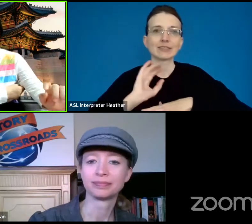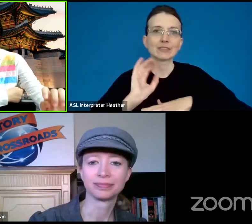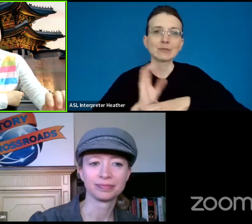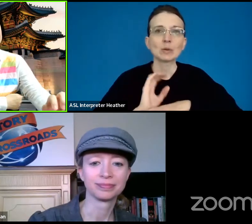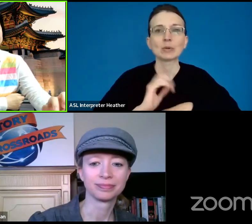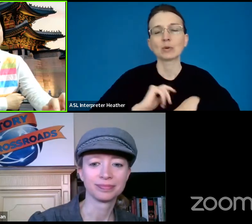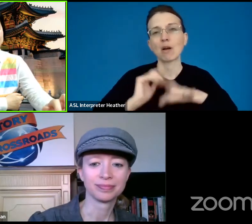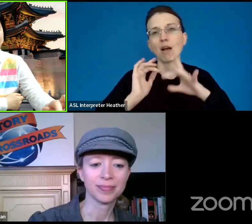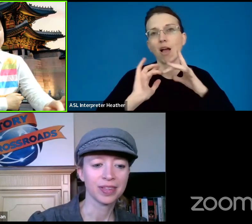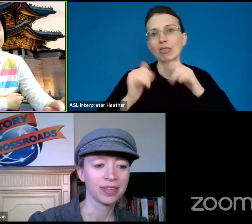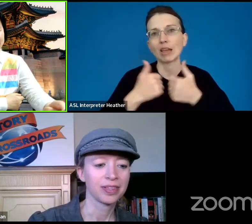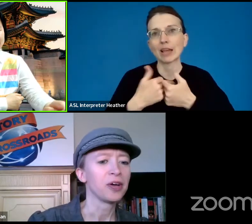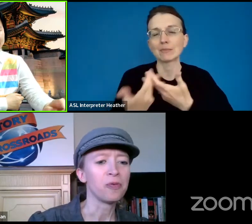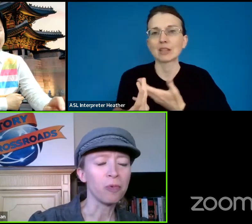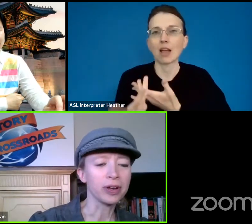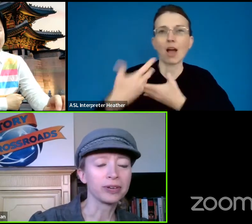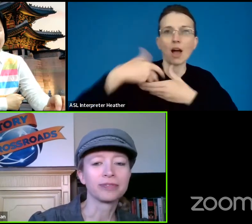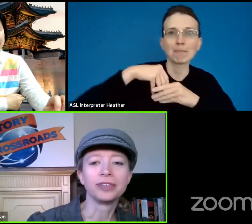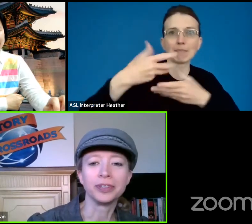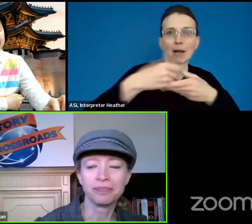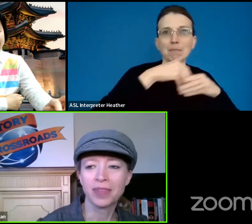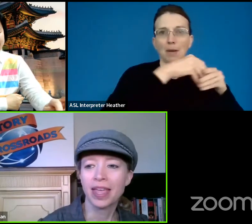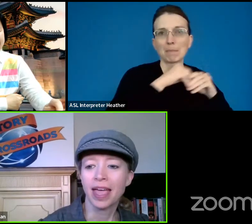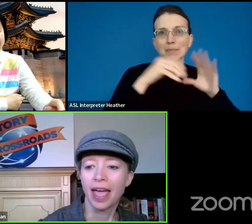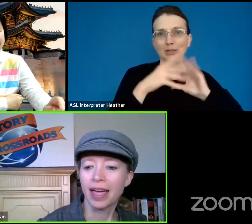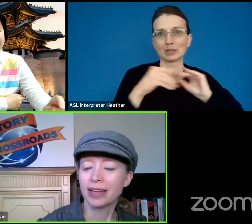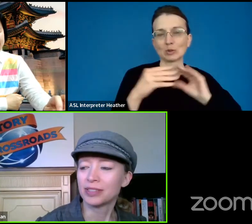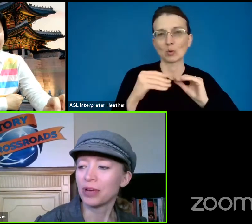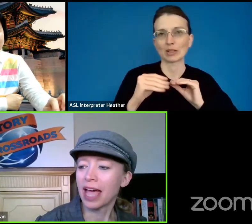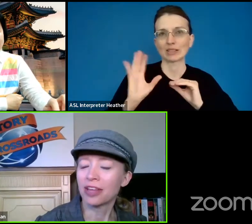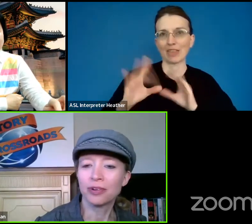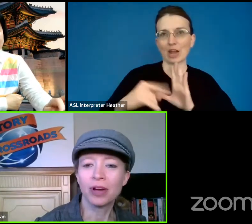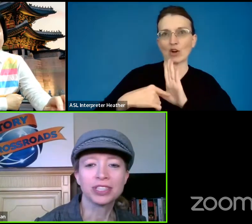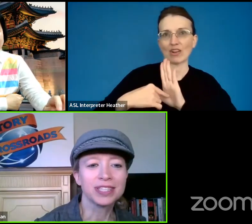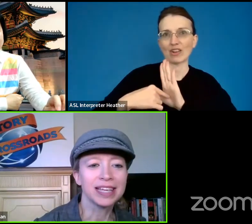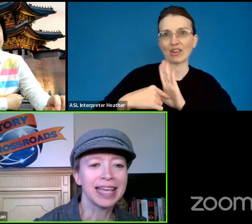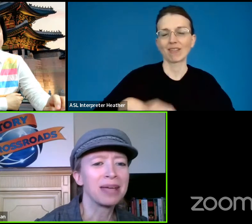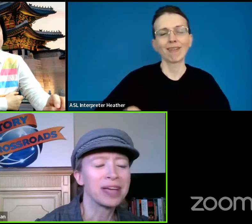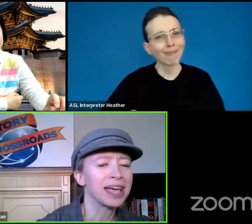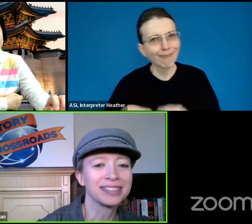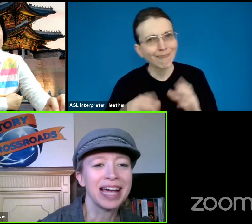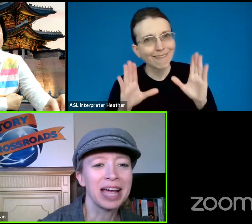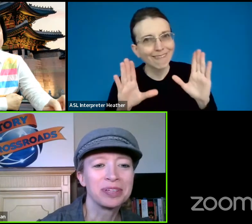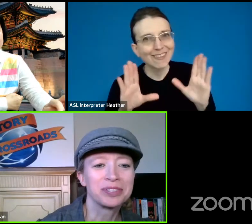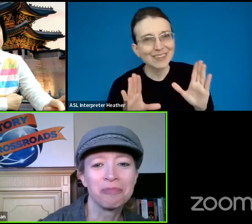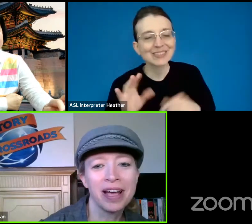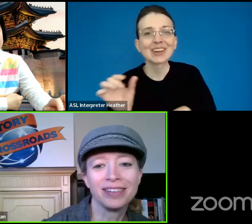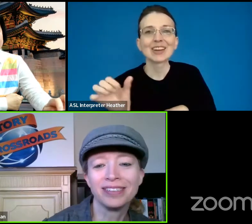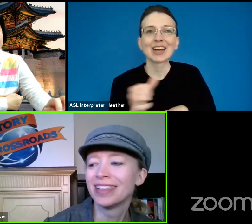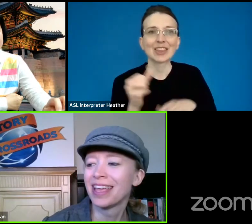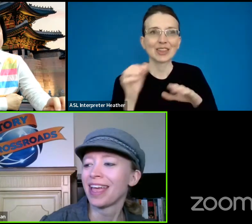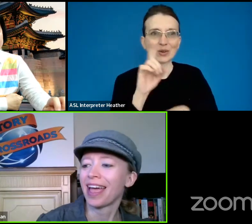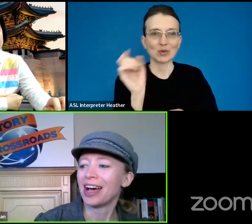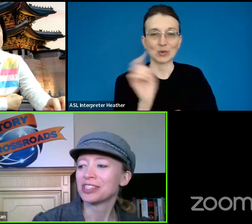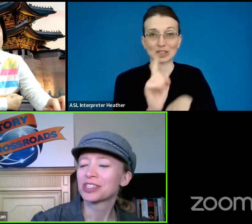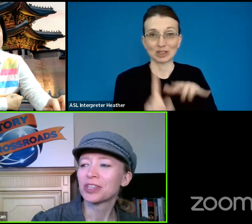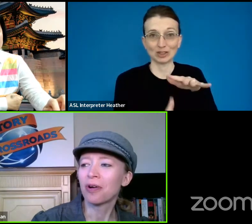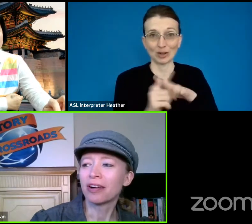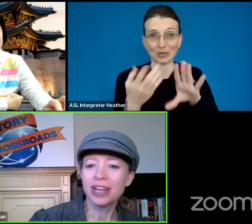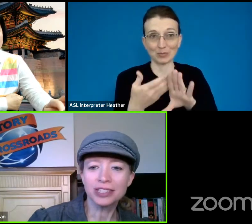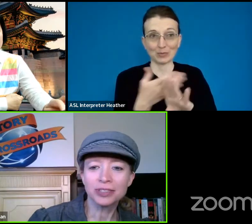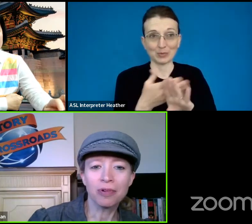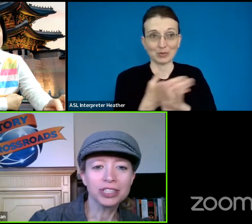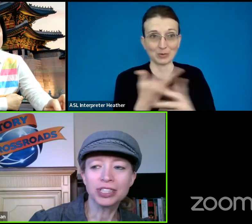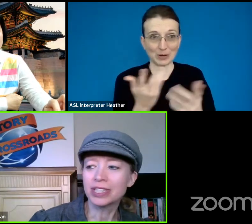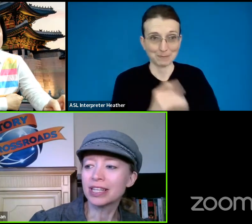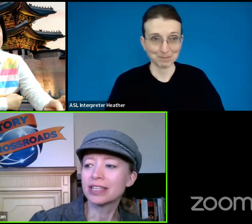games. Oh, wonderful. And we had other questions that came ahead of time as well. So